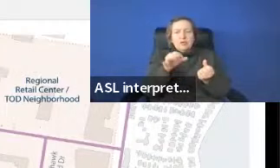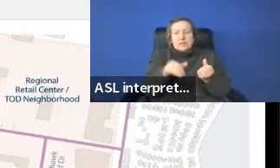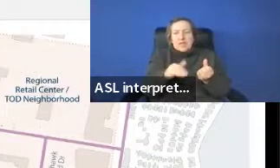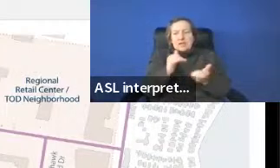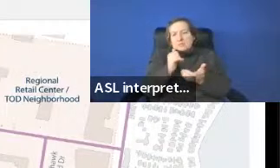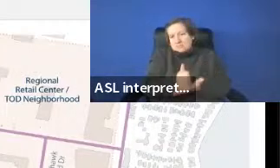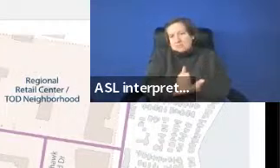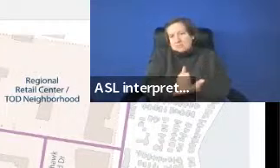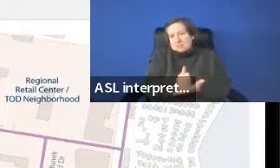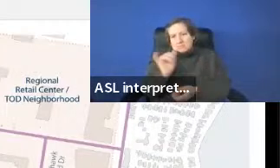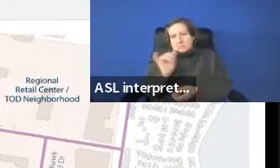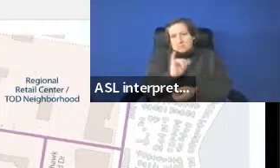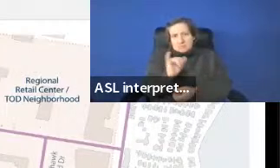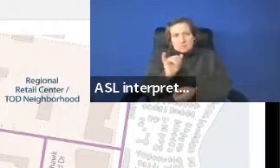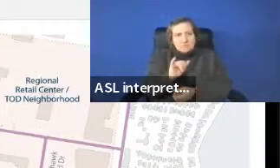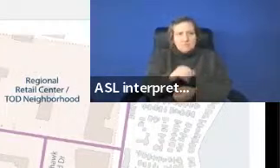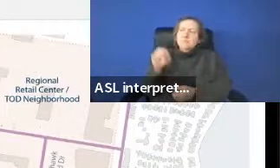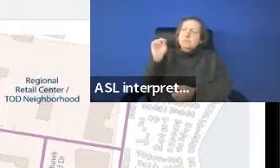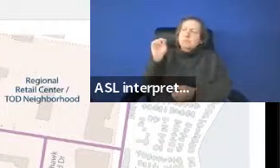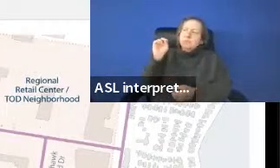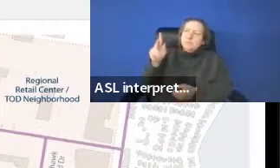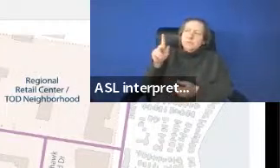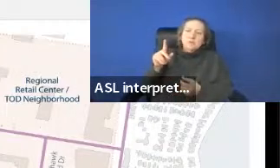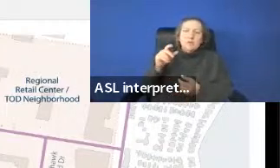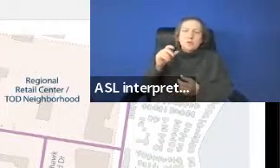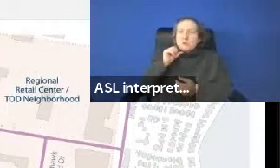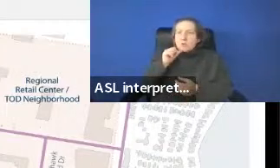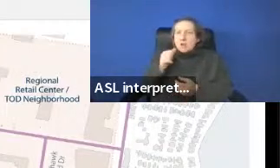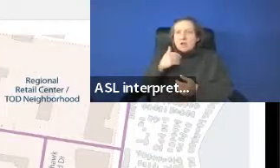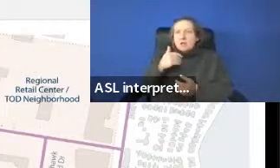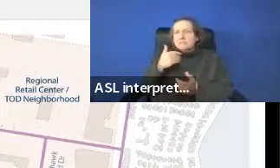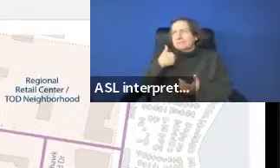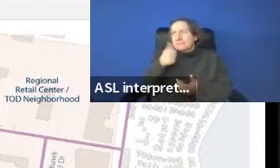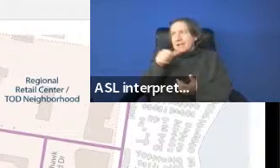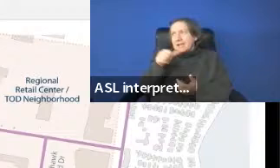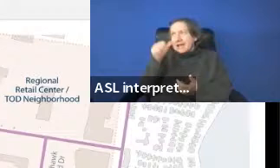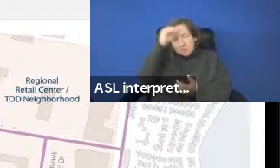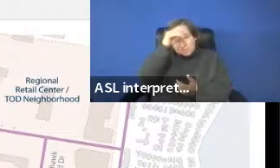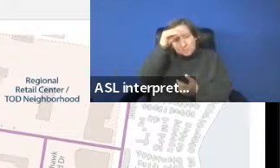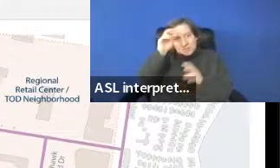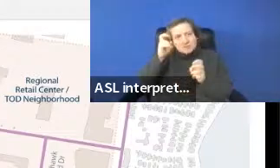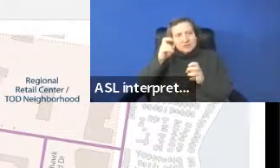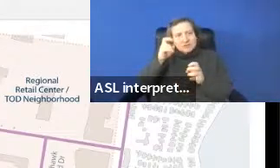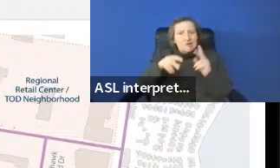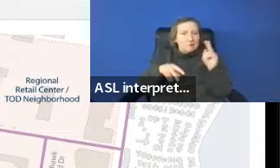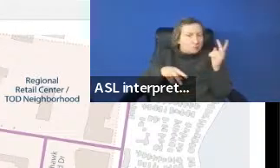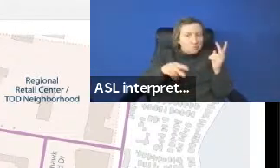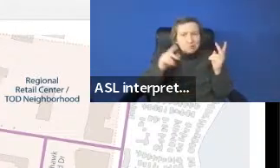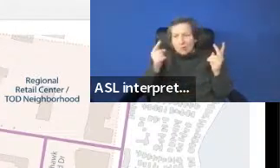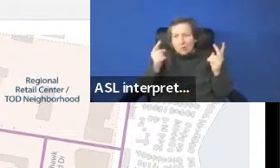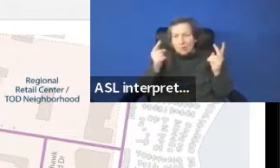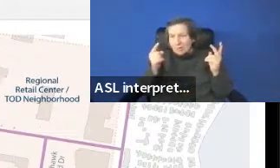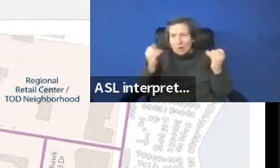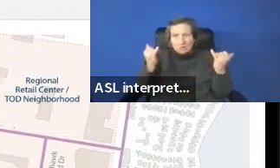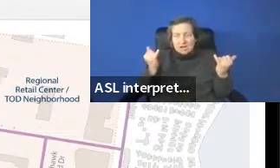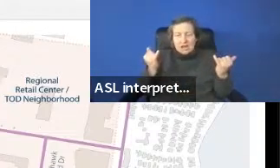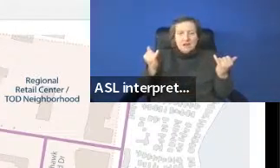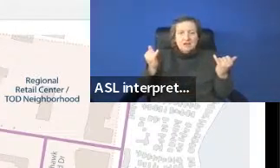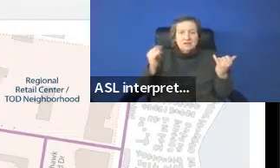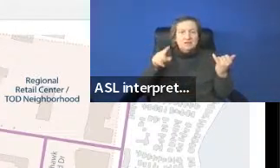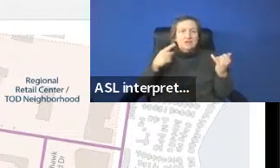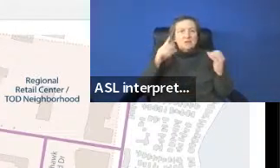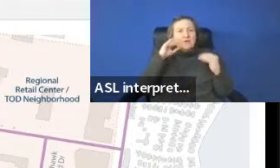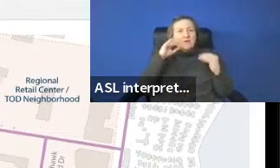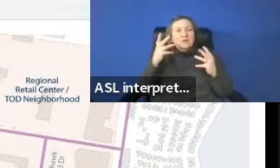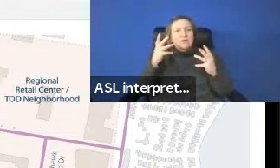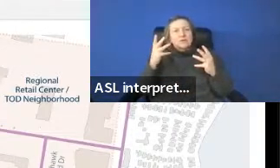well. Okay, so we're not going to base any opinions really on 2 or 1 at this point. We're hopefully just want the